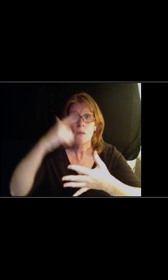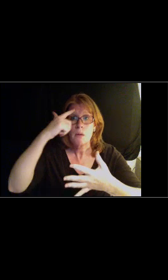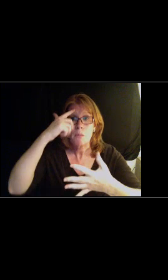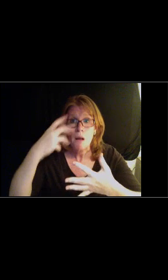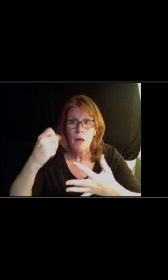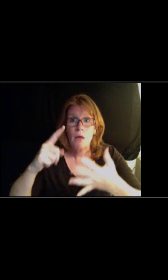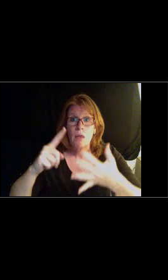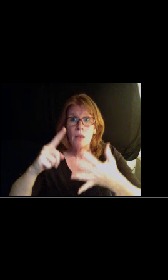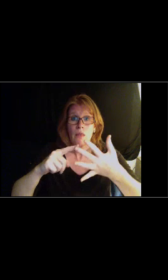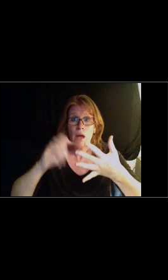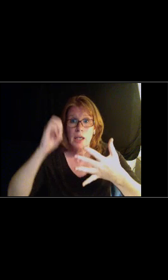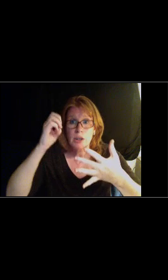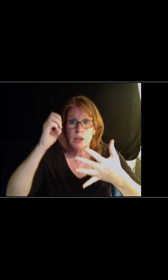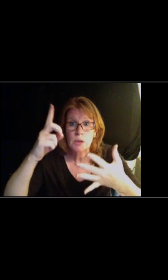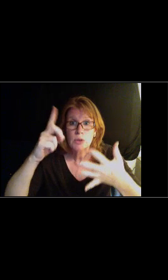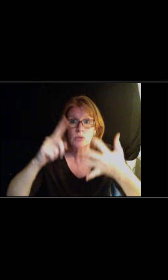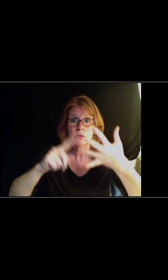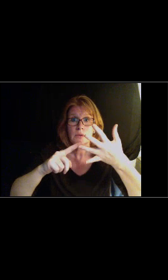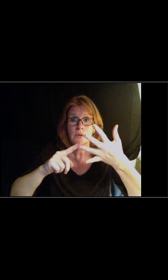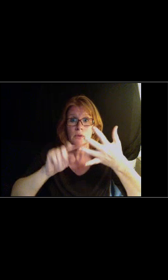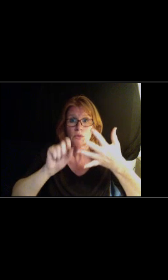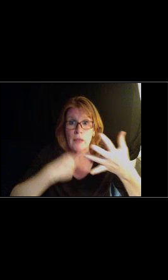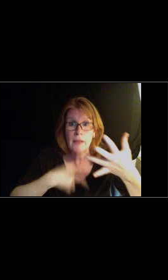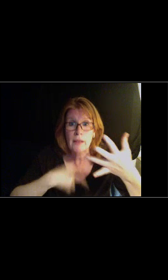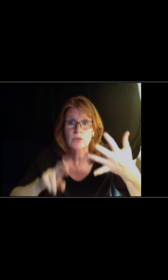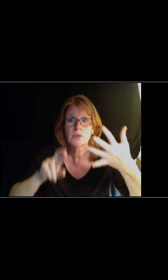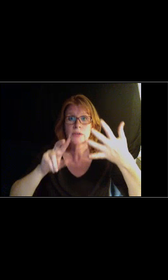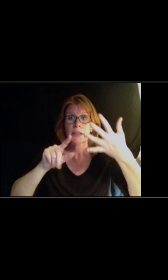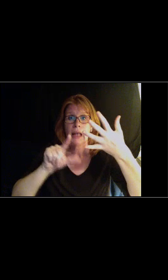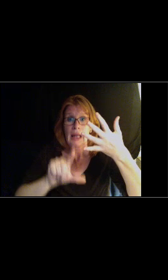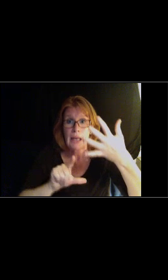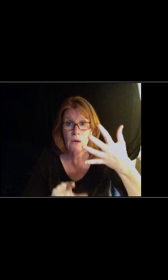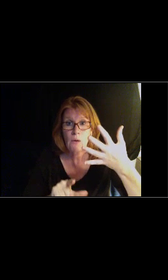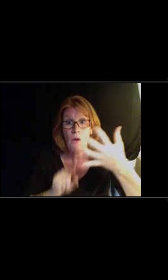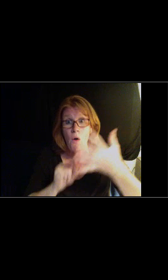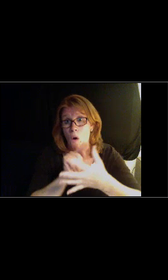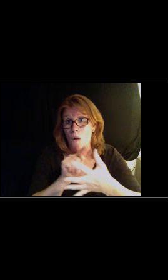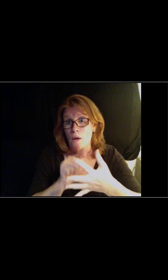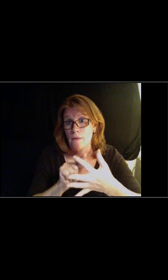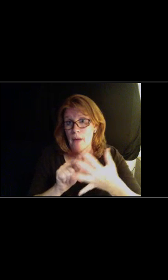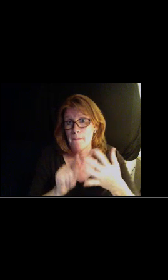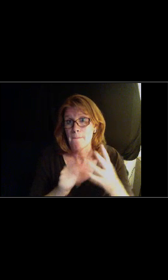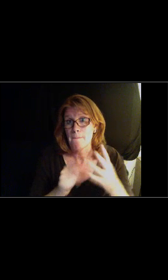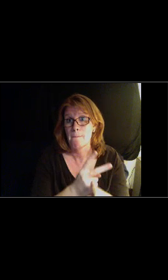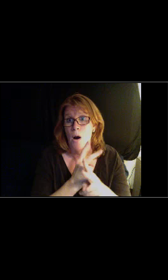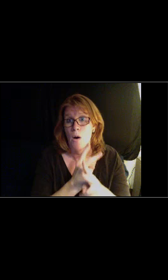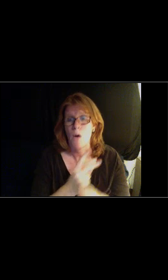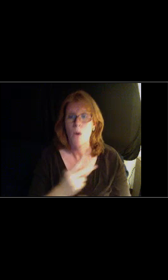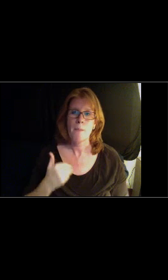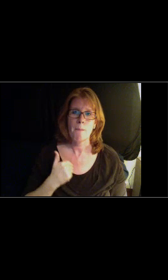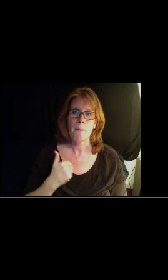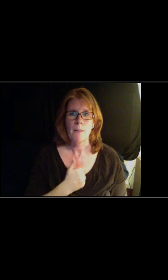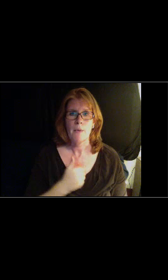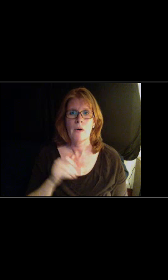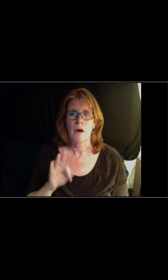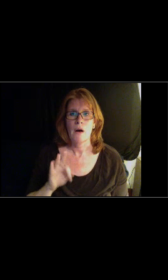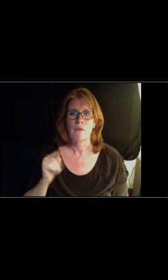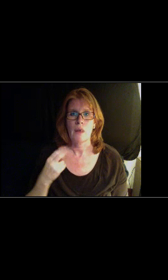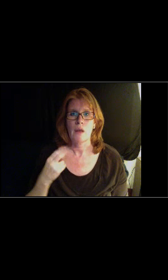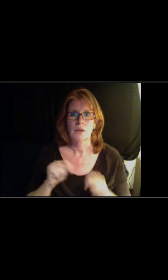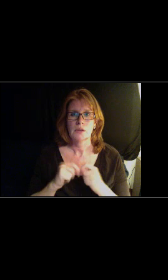are out and published. One is focusing on medical, education, and mental health. All of these